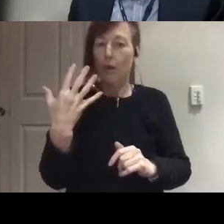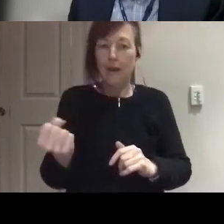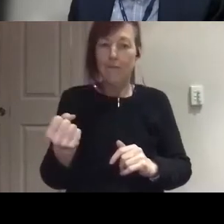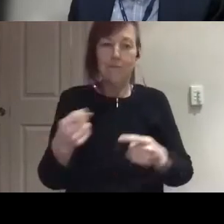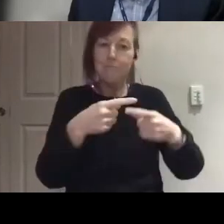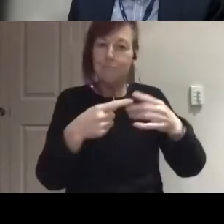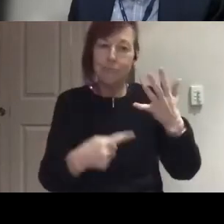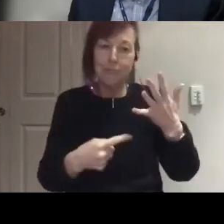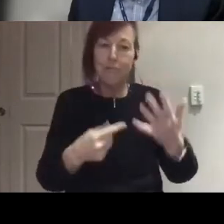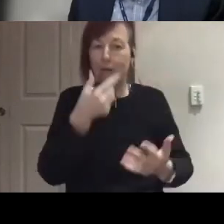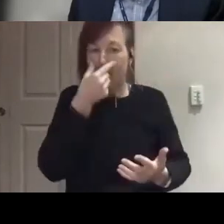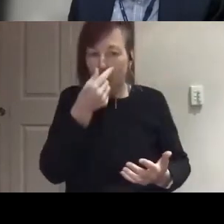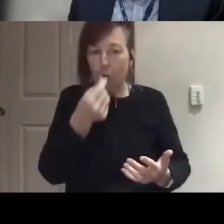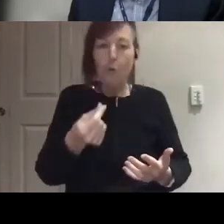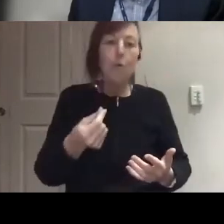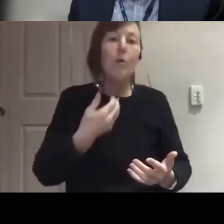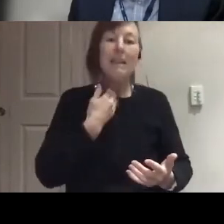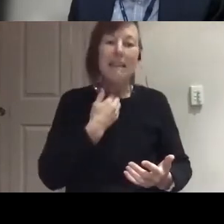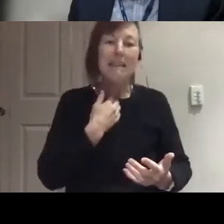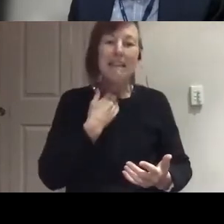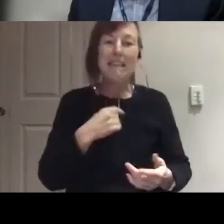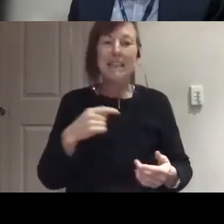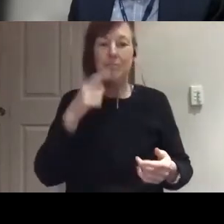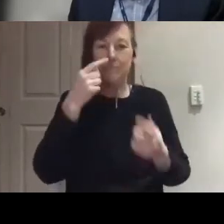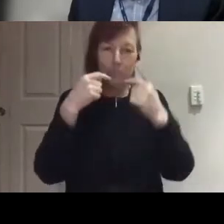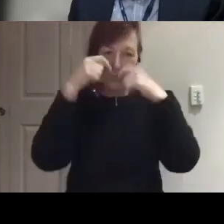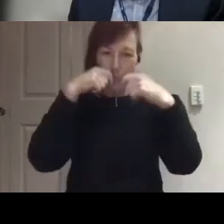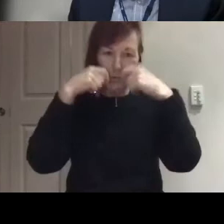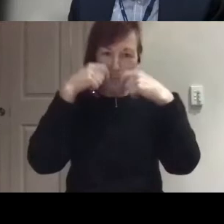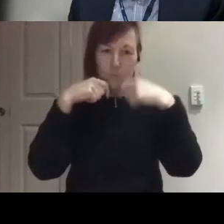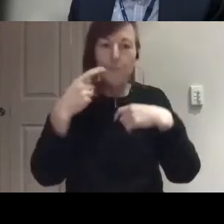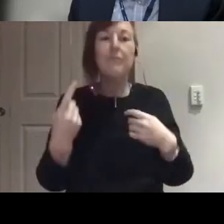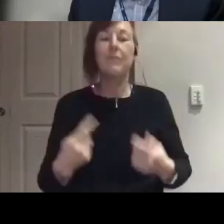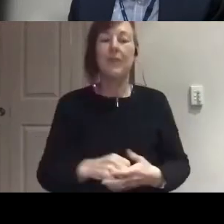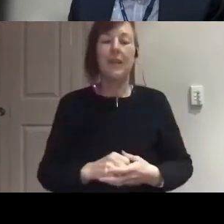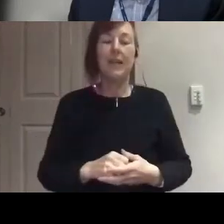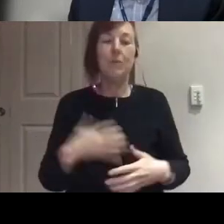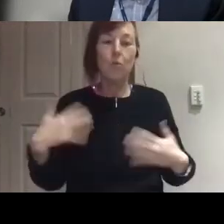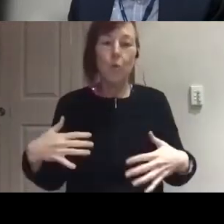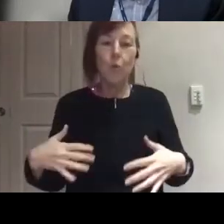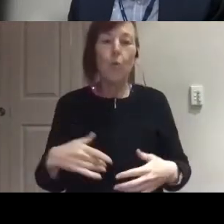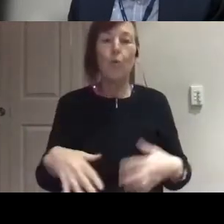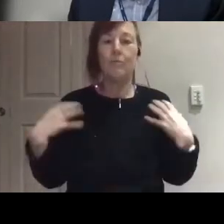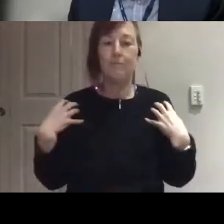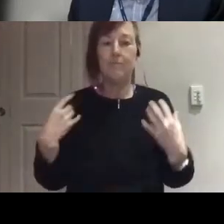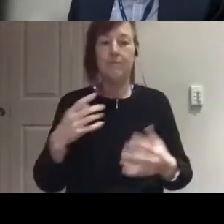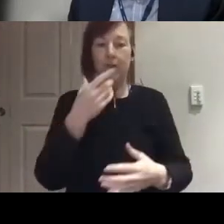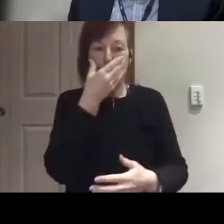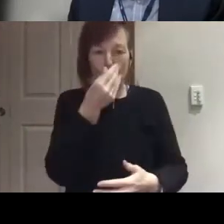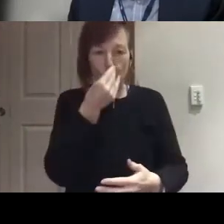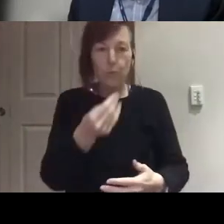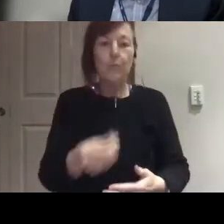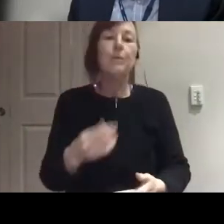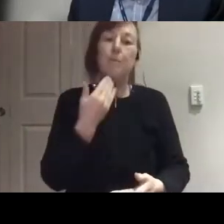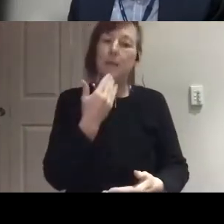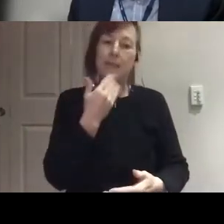flu-like symptoms, cough, scratchy throat, runny nose, etc., we want you to come forward and be tested. Don't delay in that. Don't put